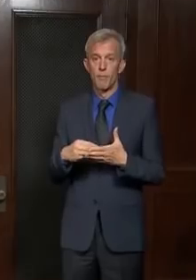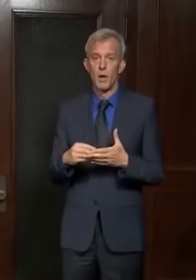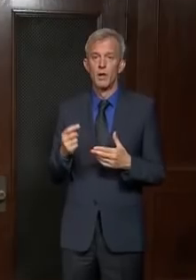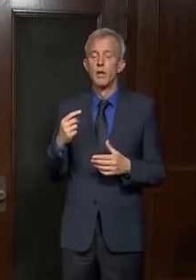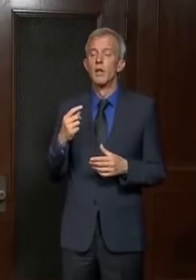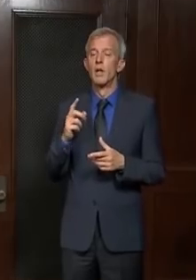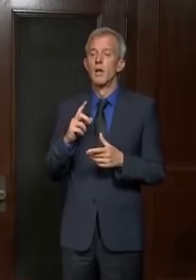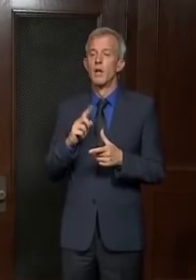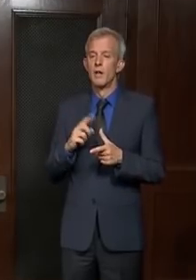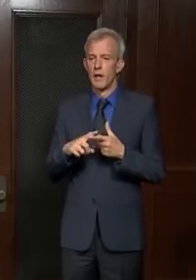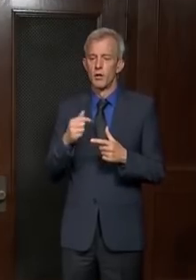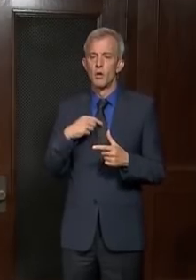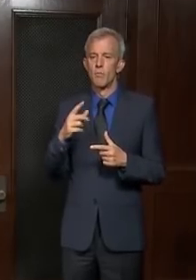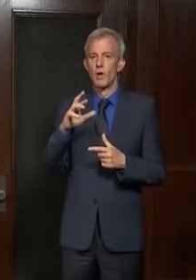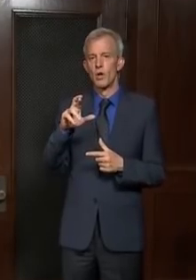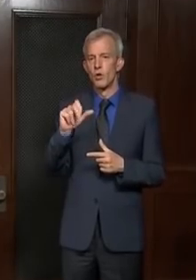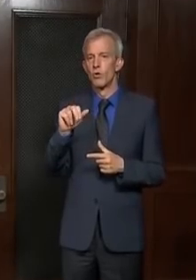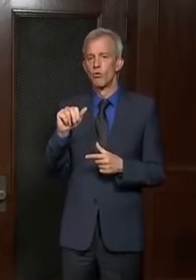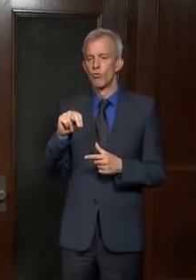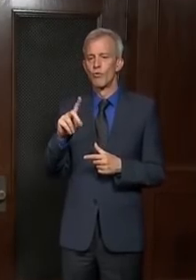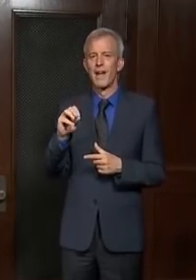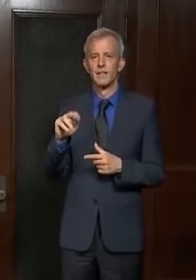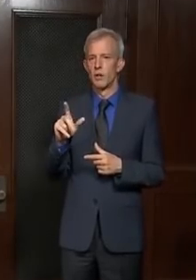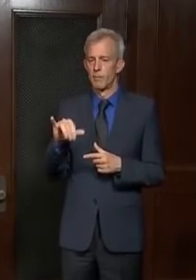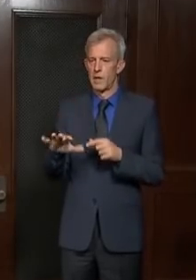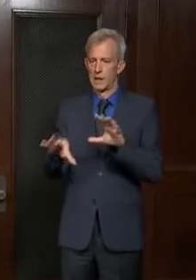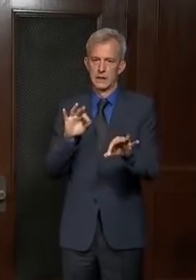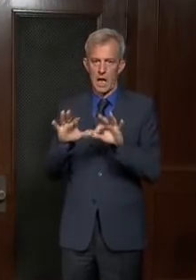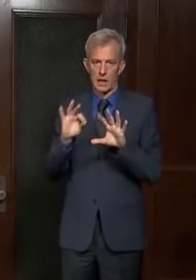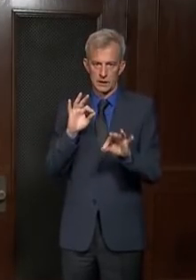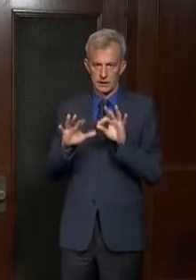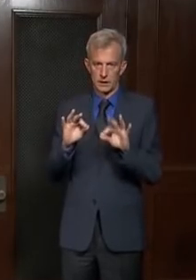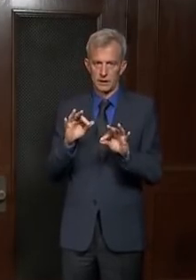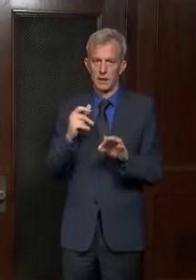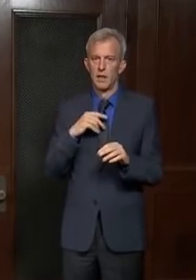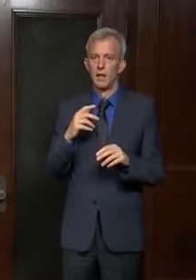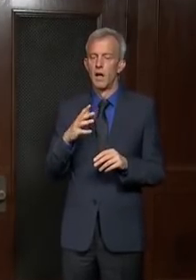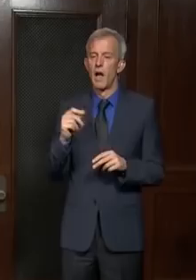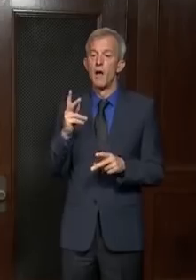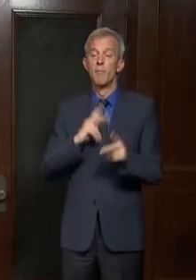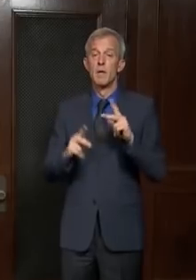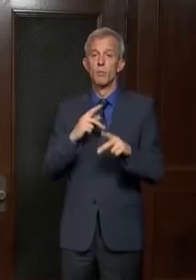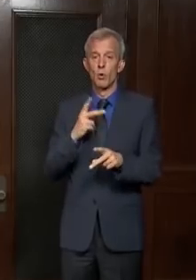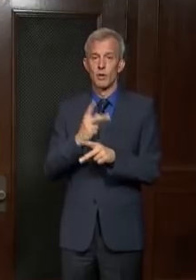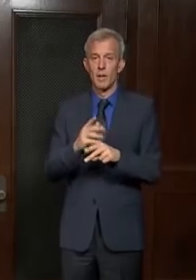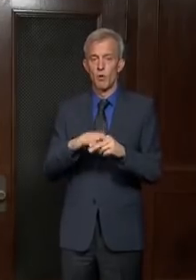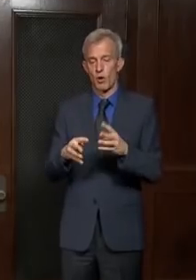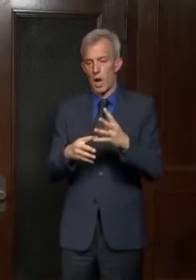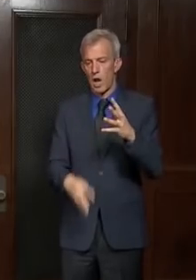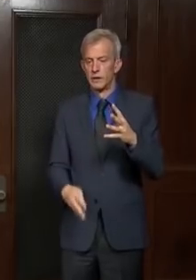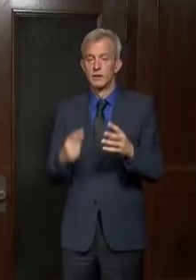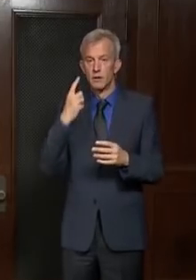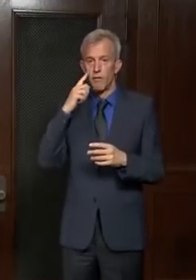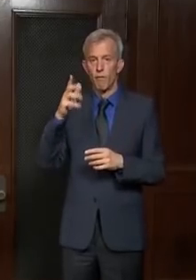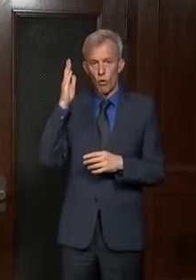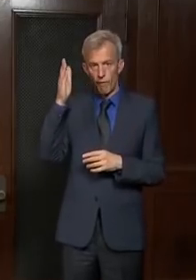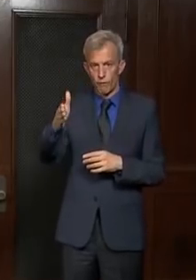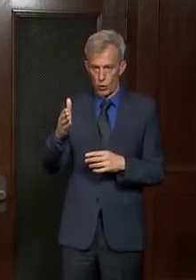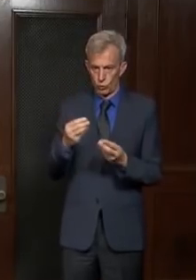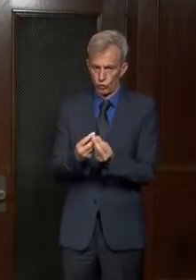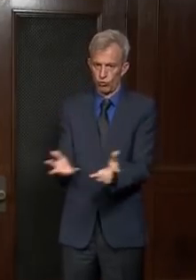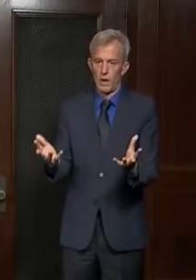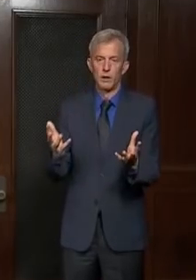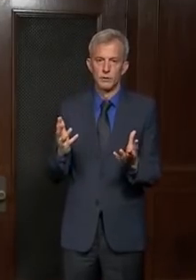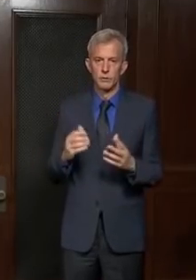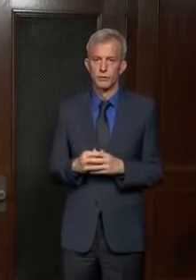randomly selected from among the qualified individuals for this round, and folks will be kept in that list for hopefully future rounds as well.